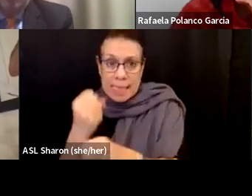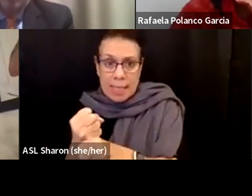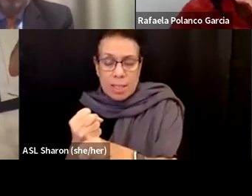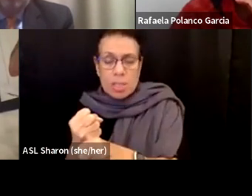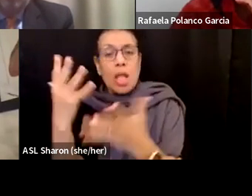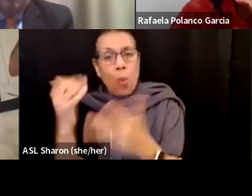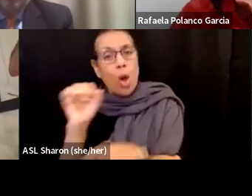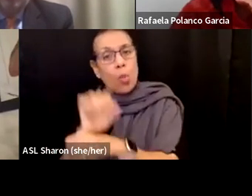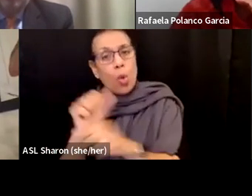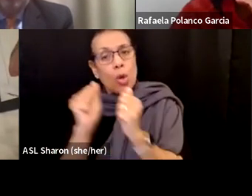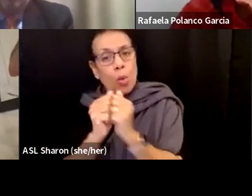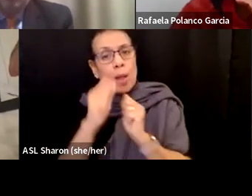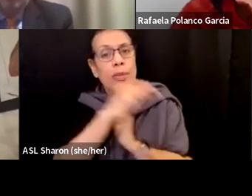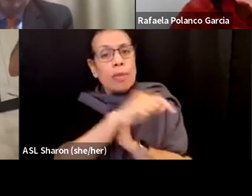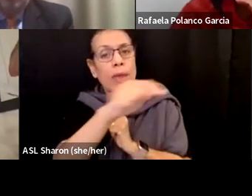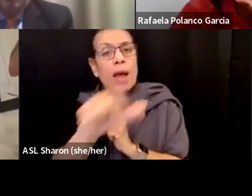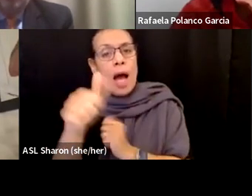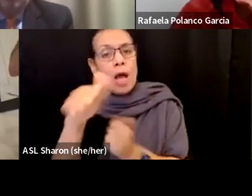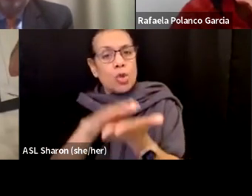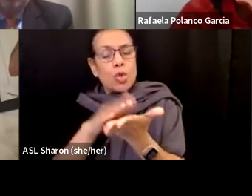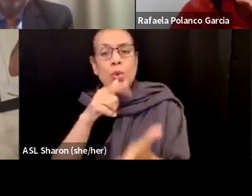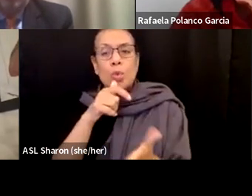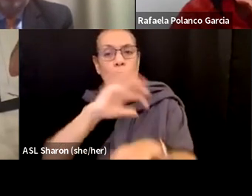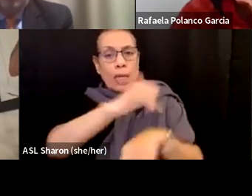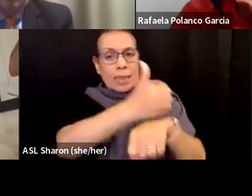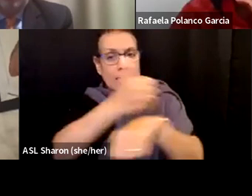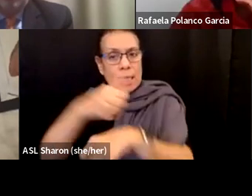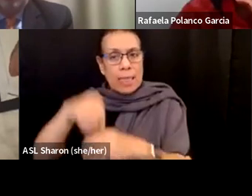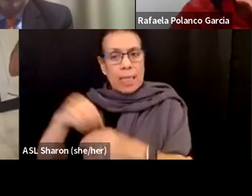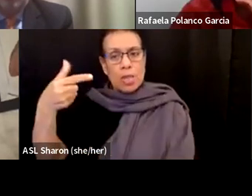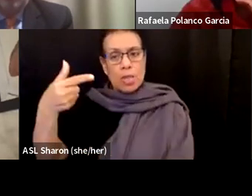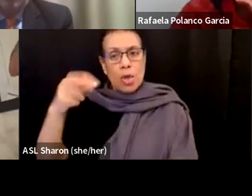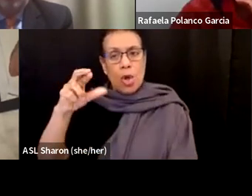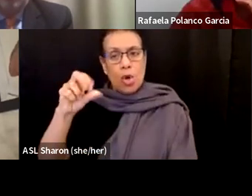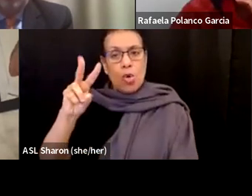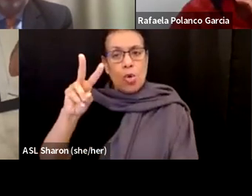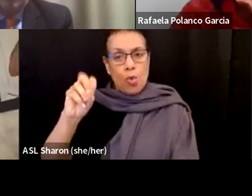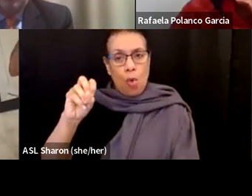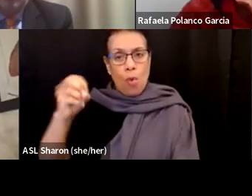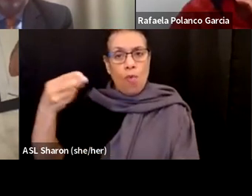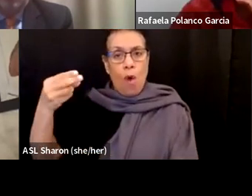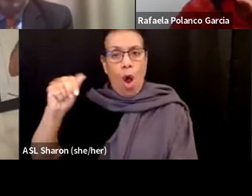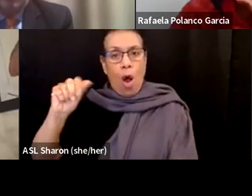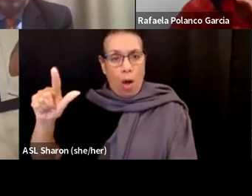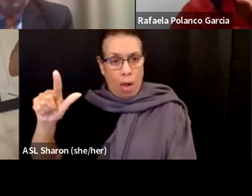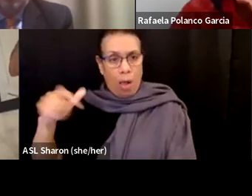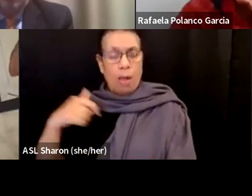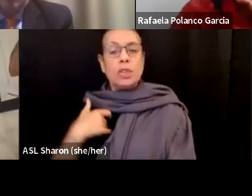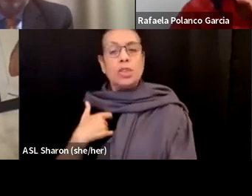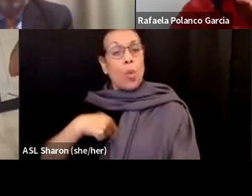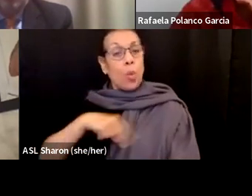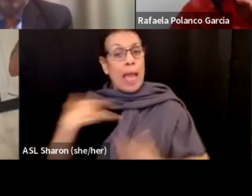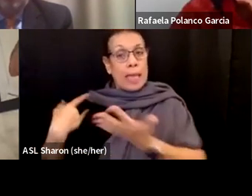with the other schools in the grove hall area through the grove hall alliance an equity roundtable took